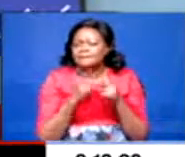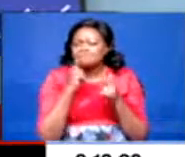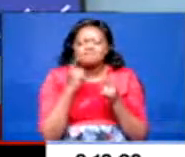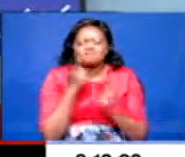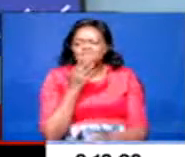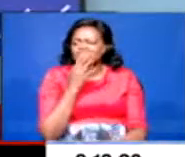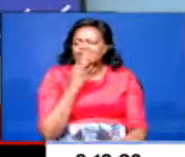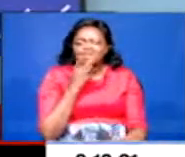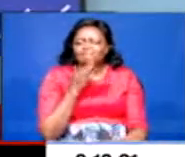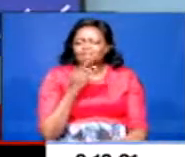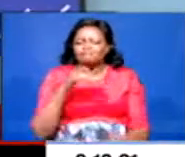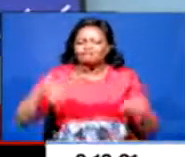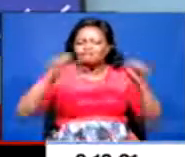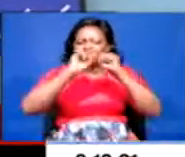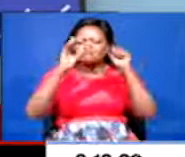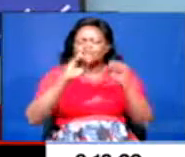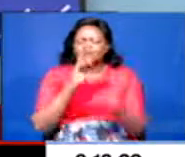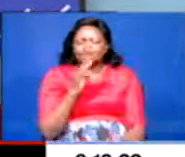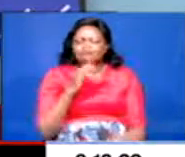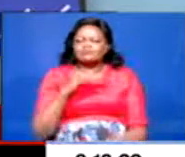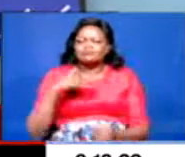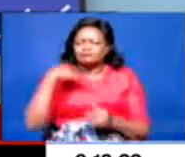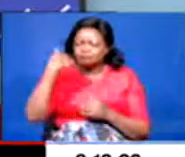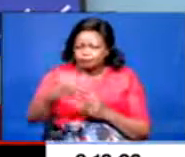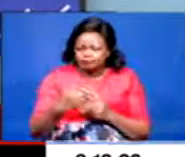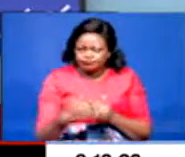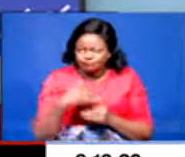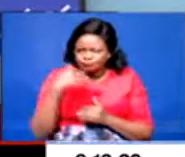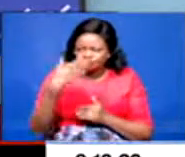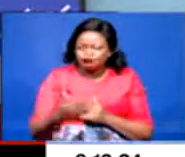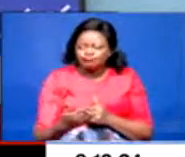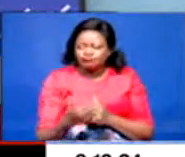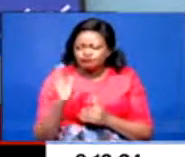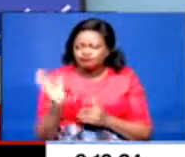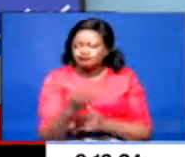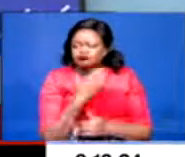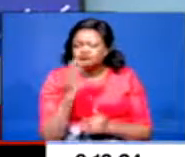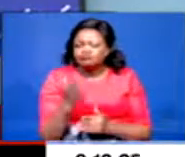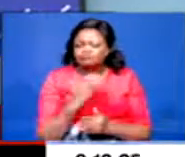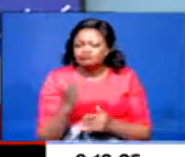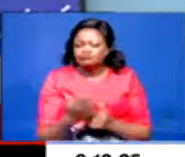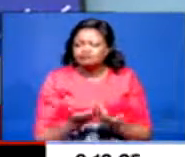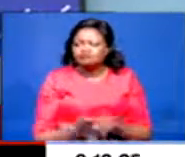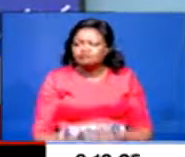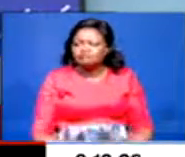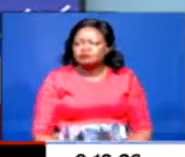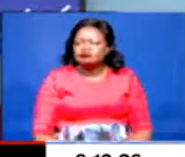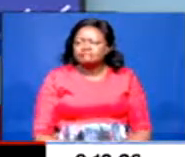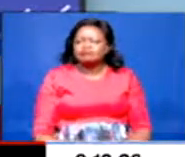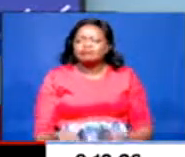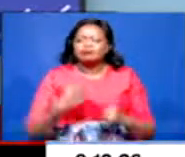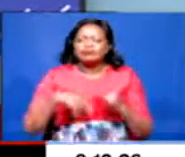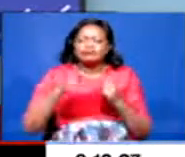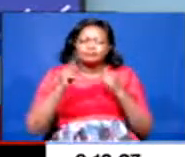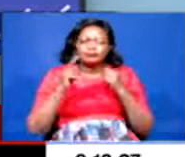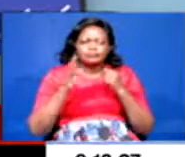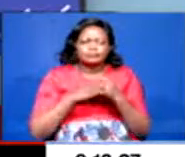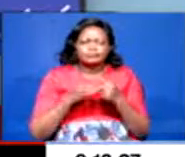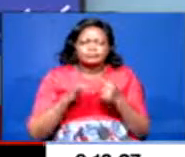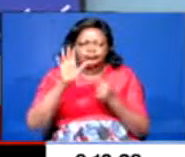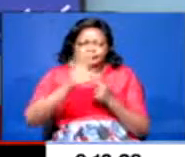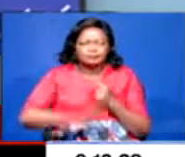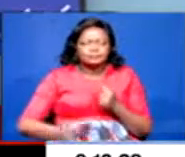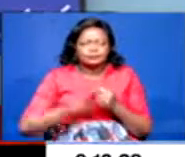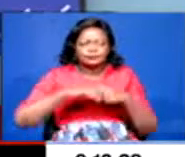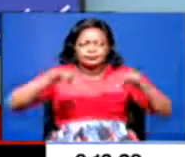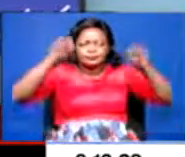candidate has won that state, let's go to the next. That is the kind of election we are expecting. So that out of the 290 constituencies, especially for the presidential